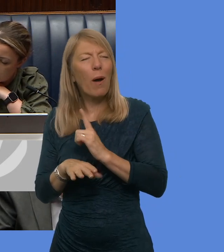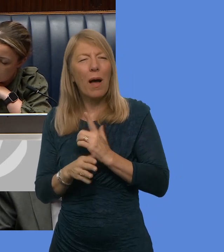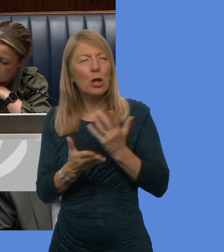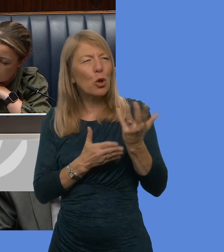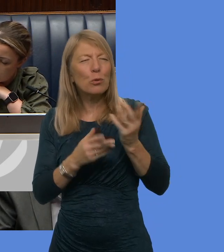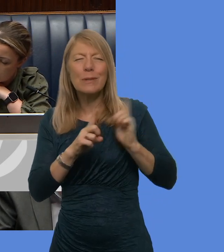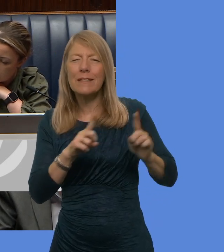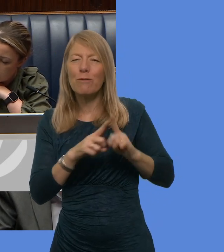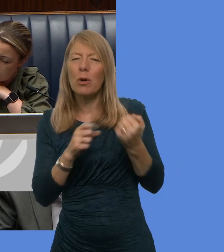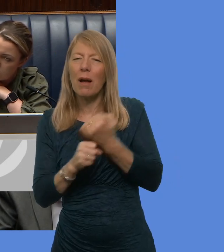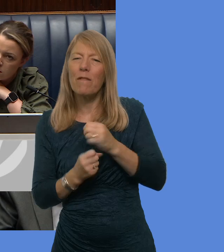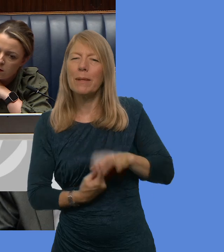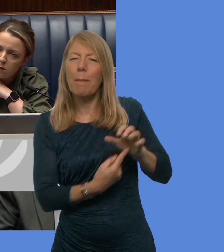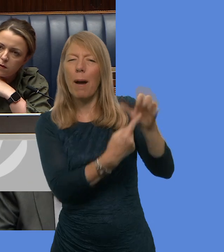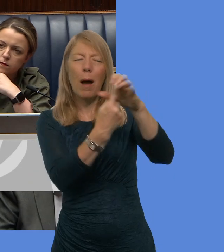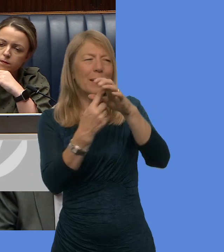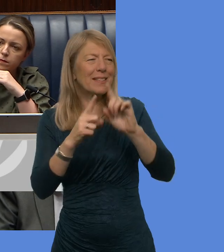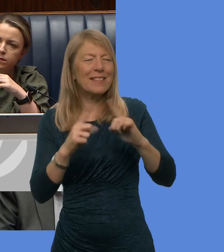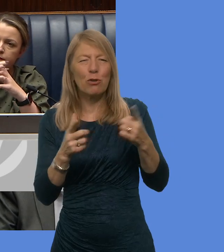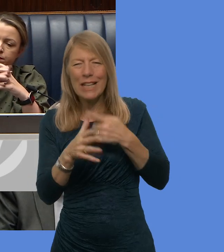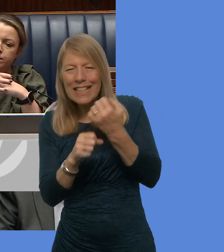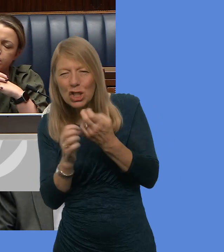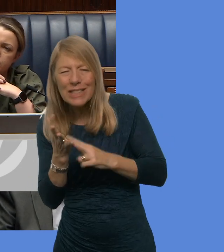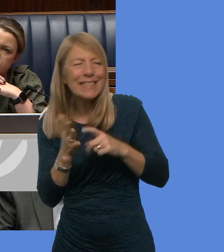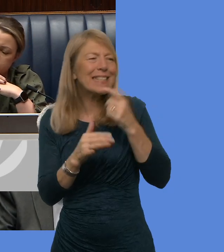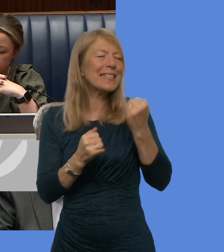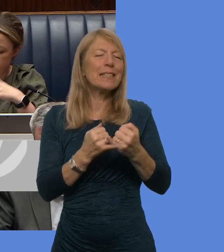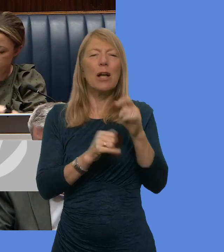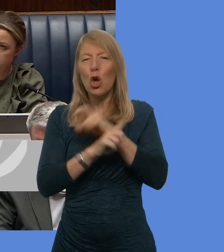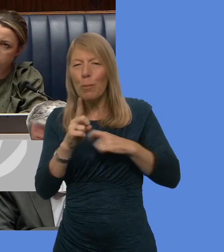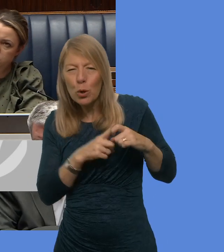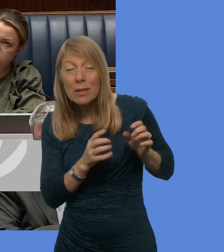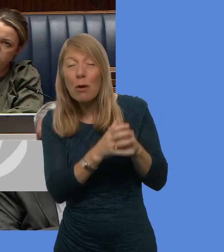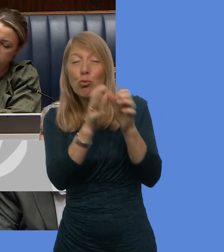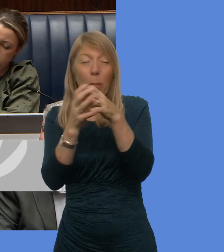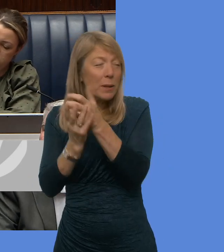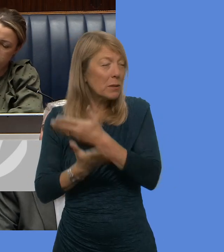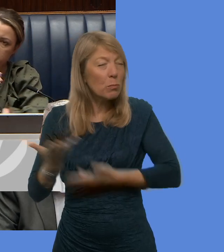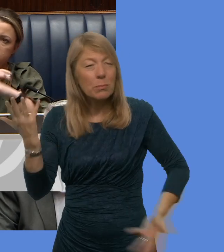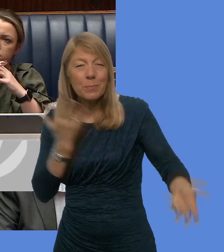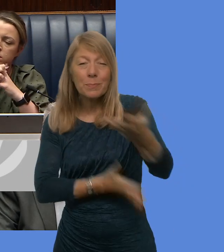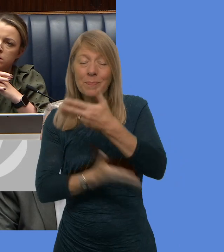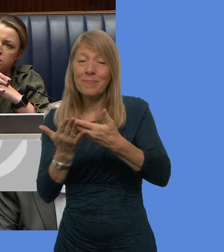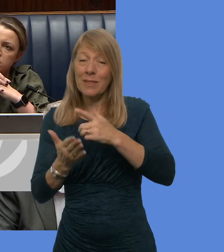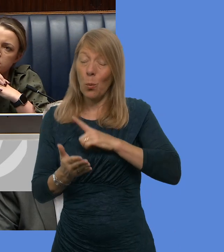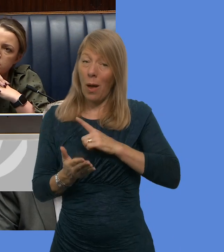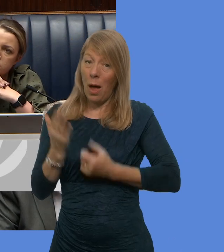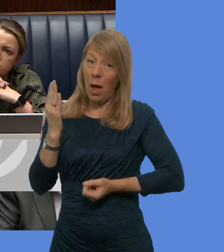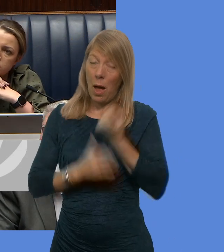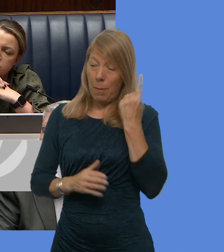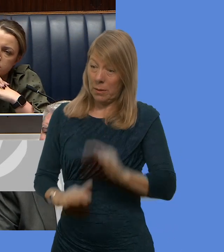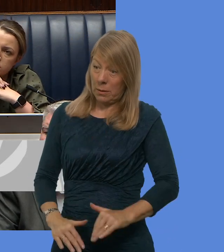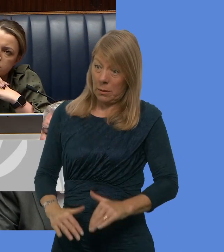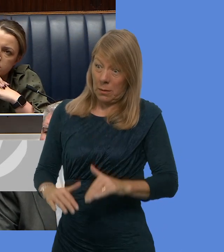work with other agencies and communities to assist communities in their response to flooding and how they